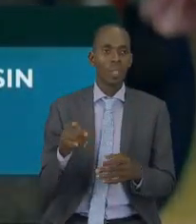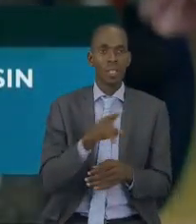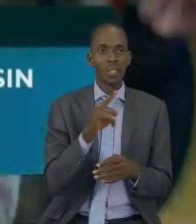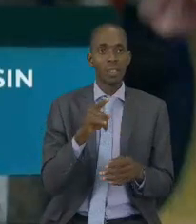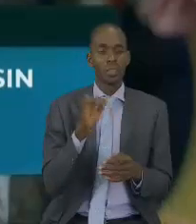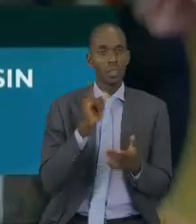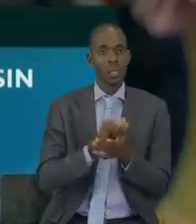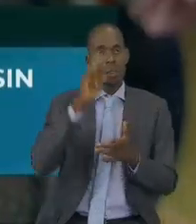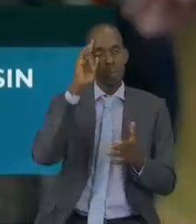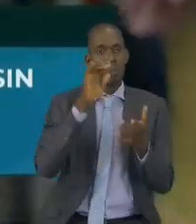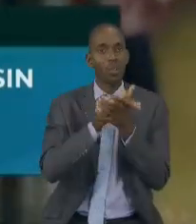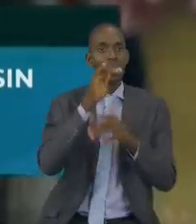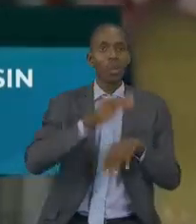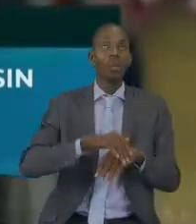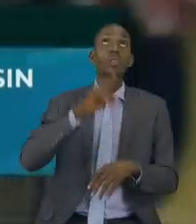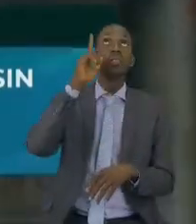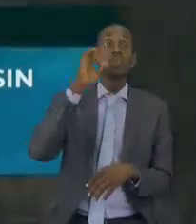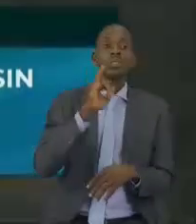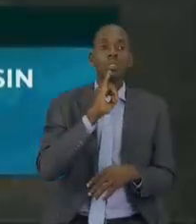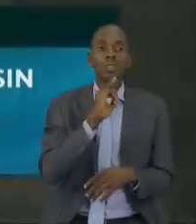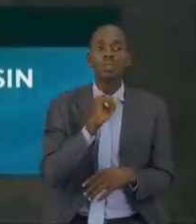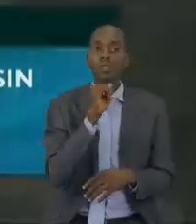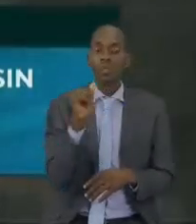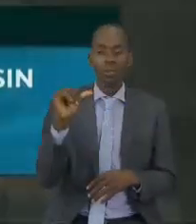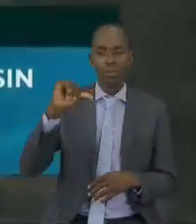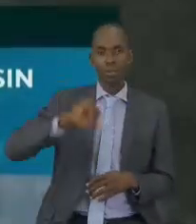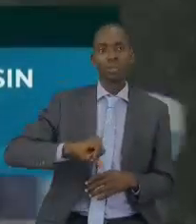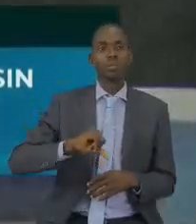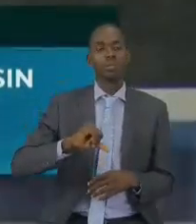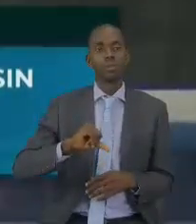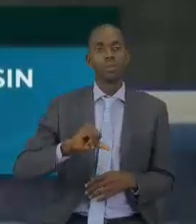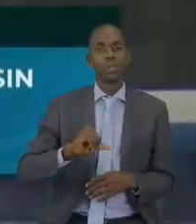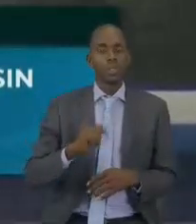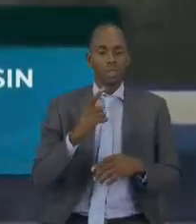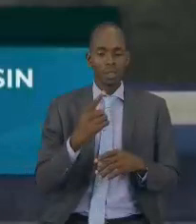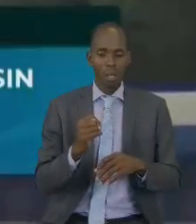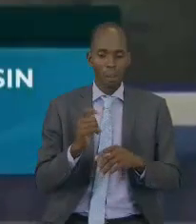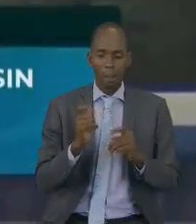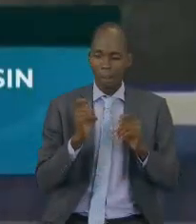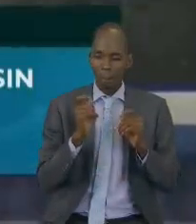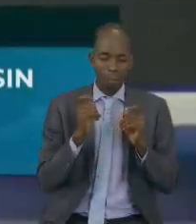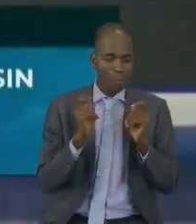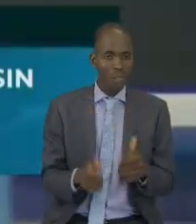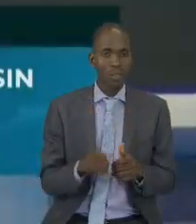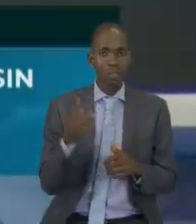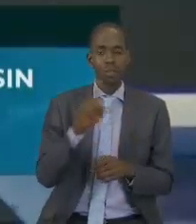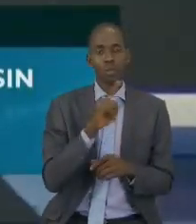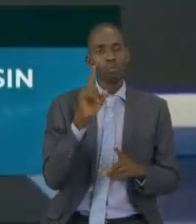on him is not condemned. The moment you say, I'm